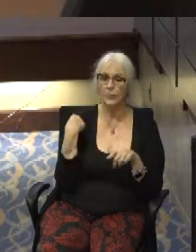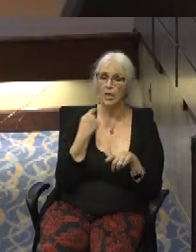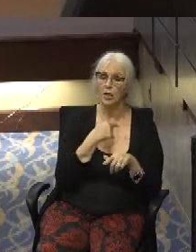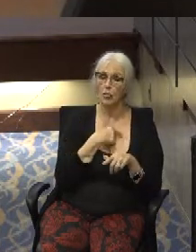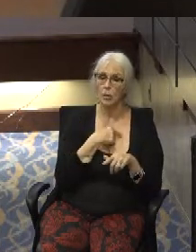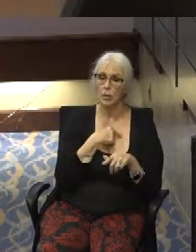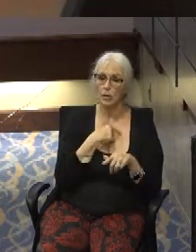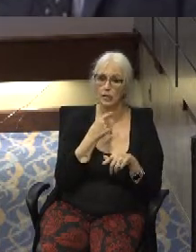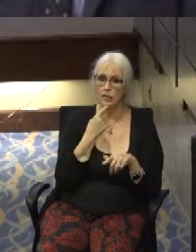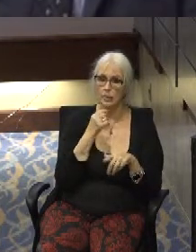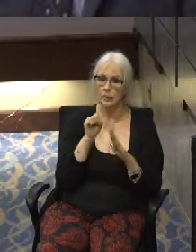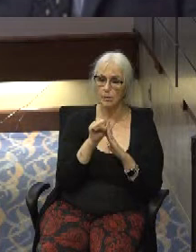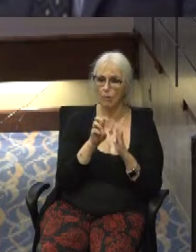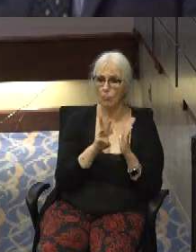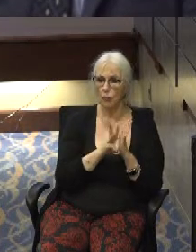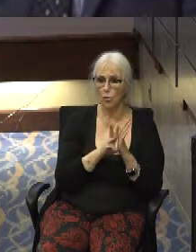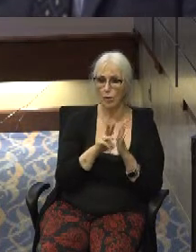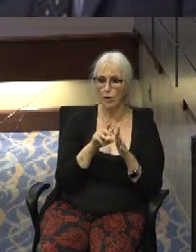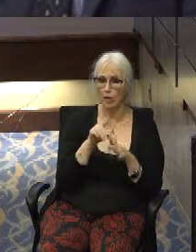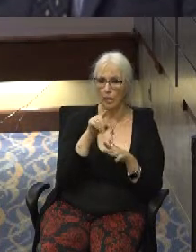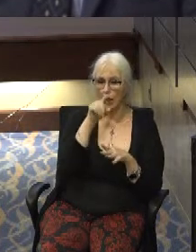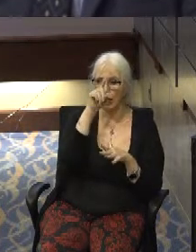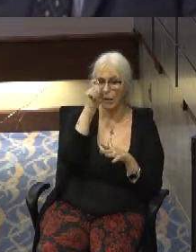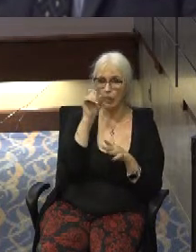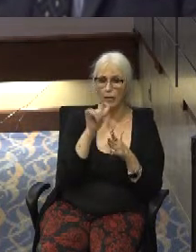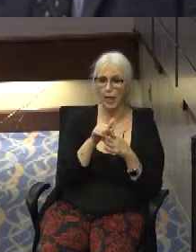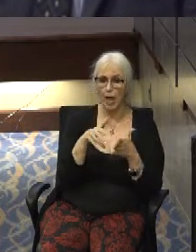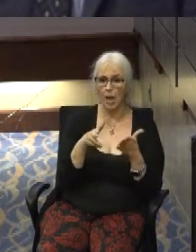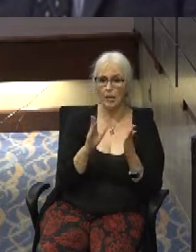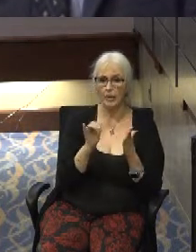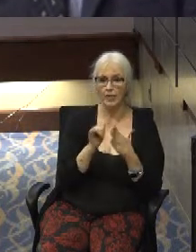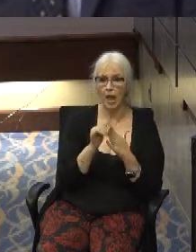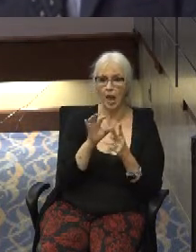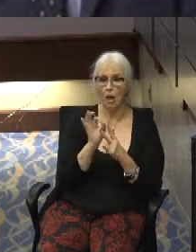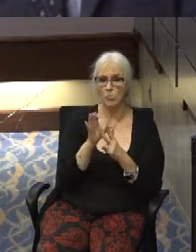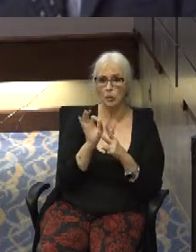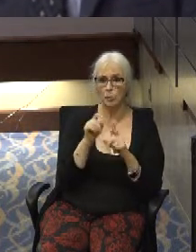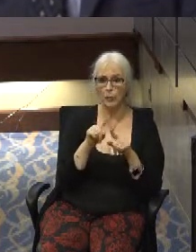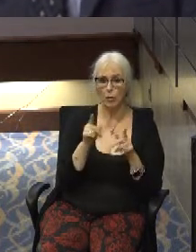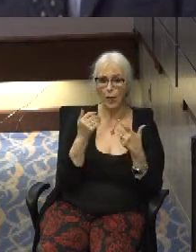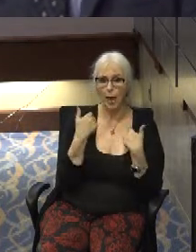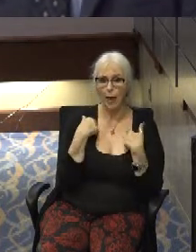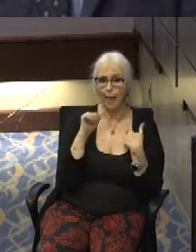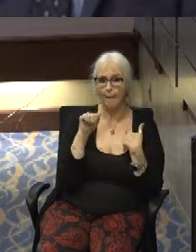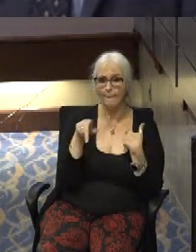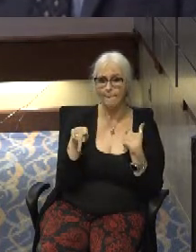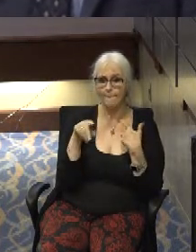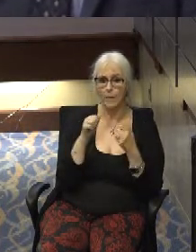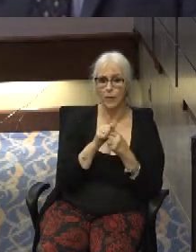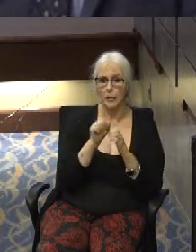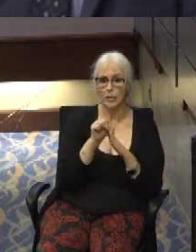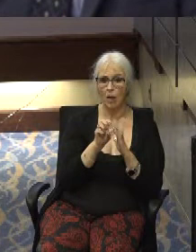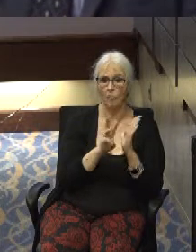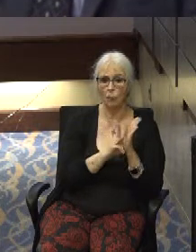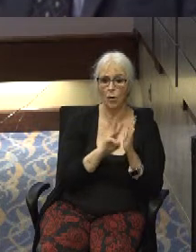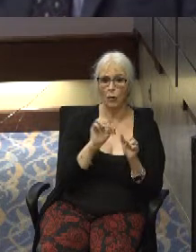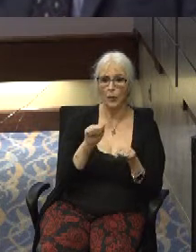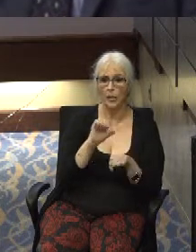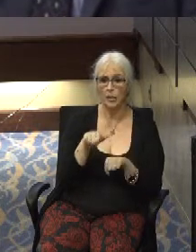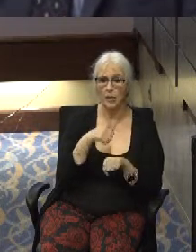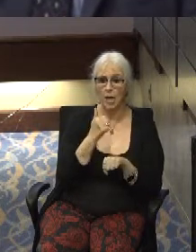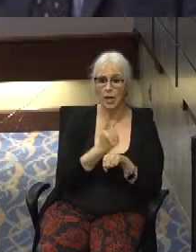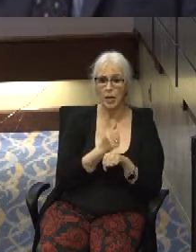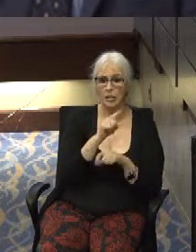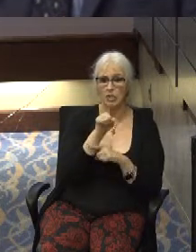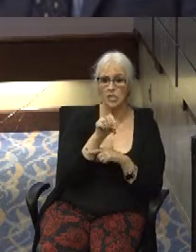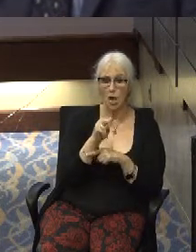Same software. We have an EcoLane software would allow us that option, and we do have an app currently with EcoLane software that we could set up